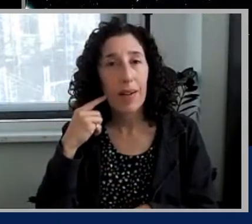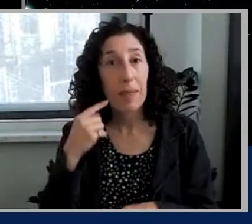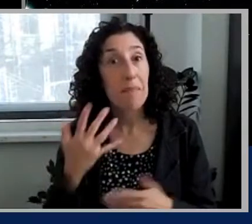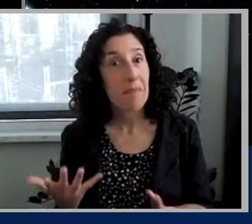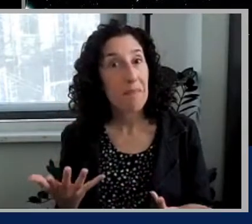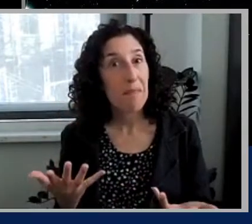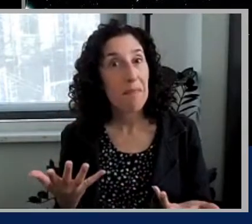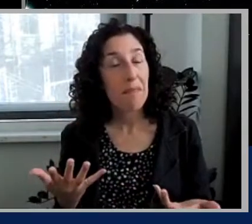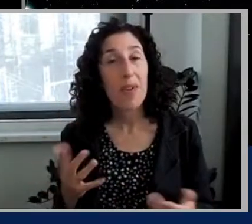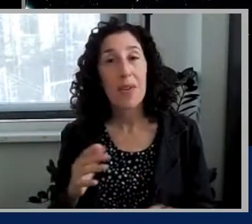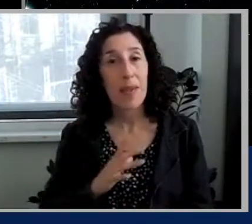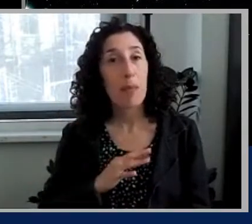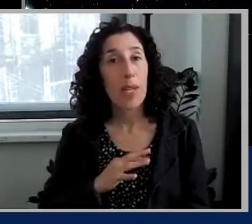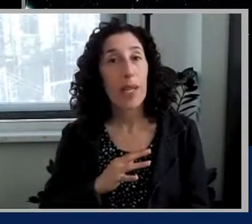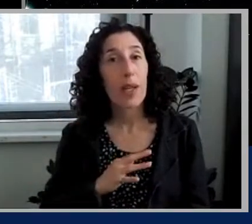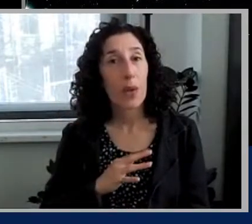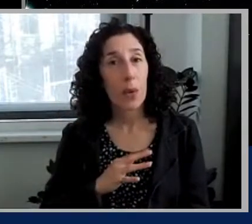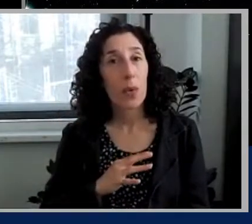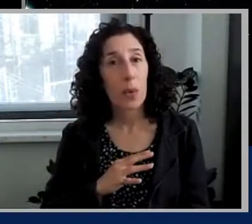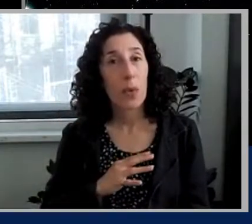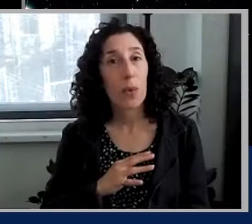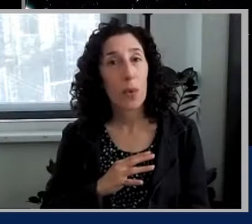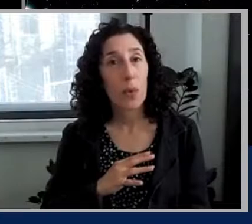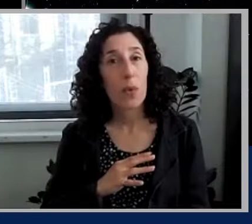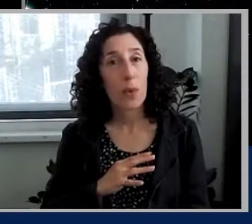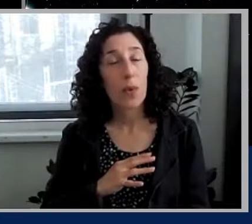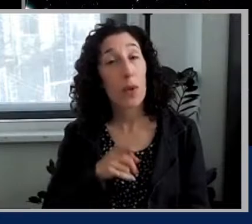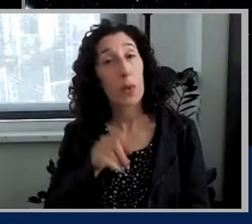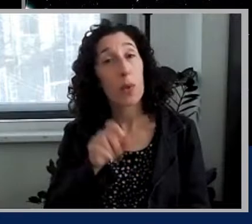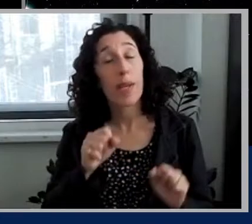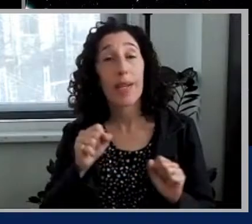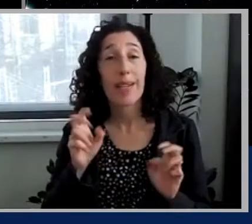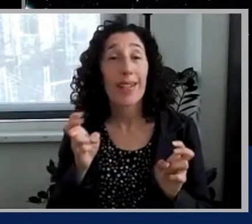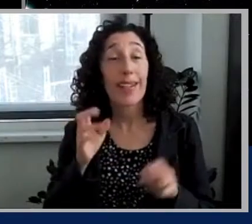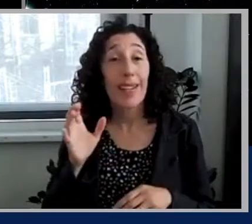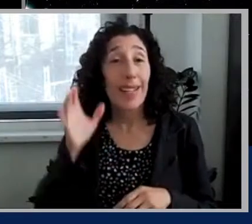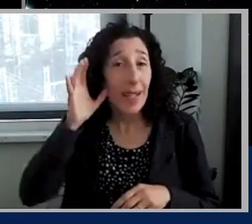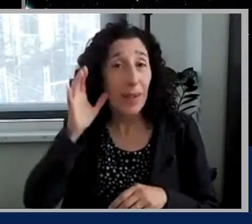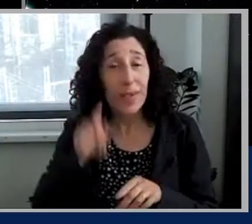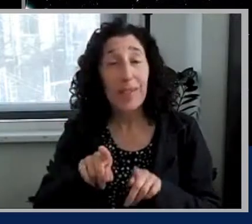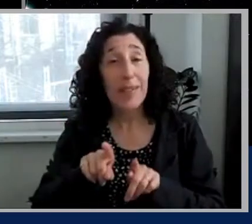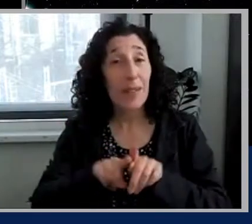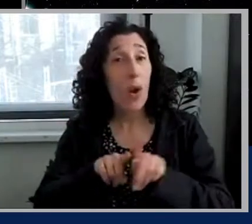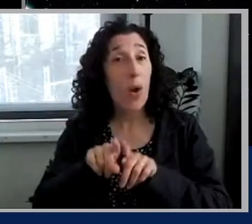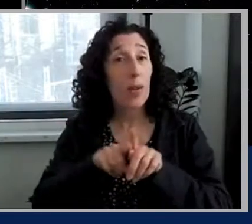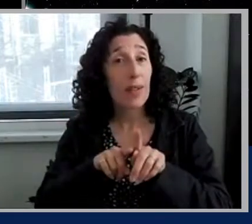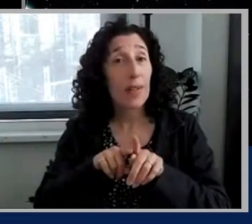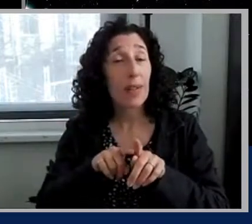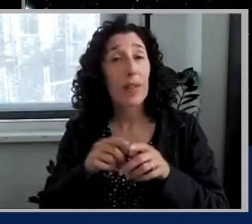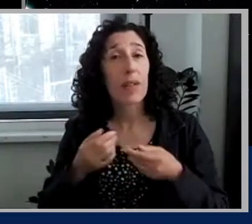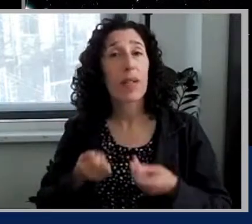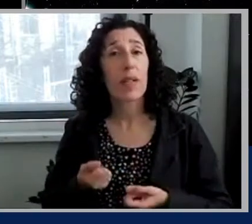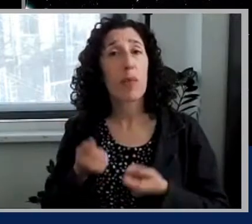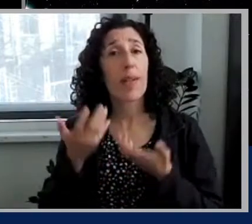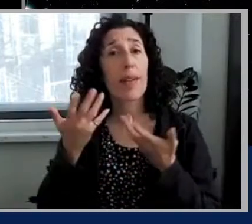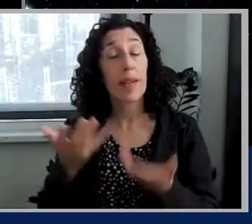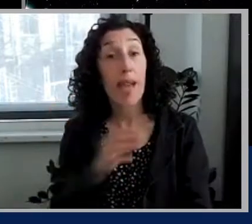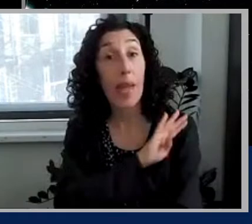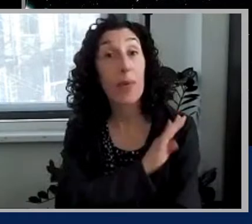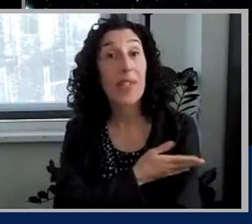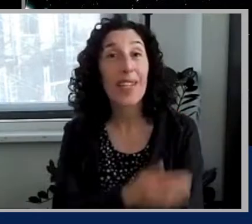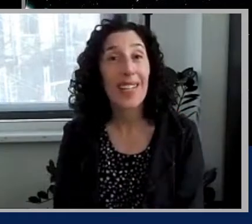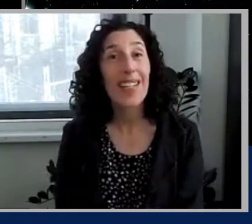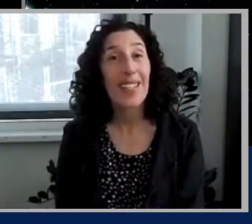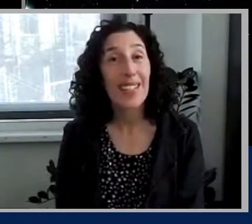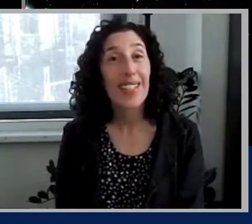to the surrounding star field. And it's, to me, it's a very expressive way to